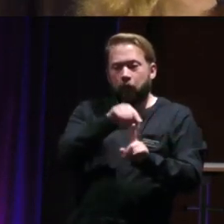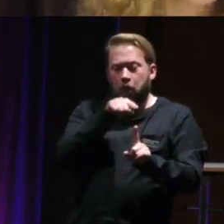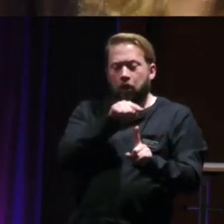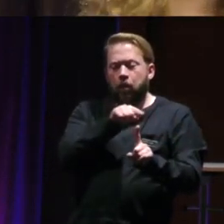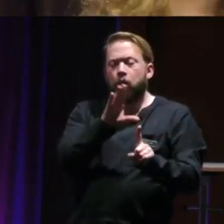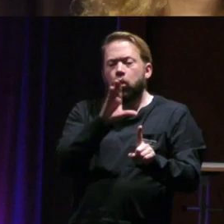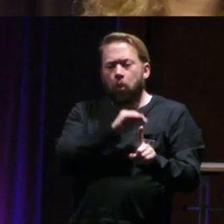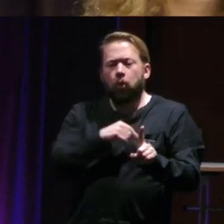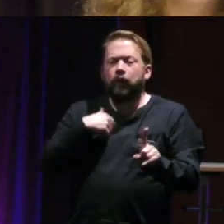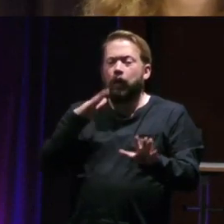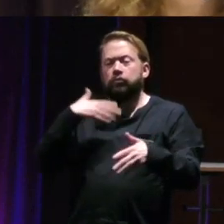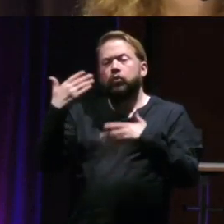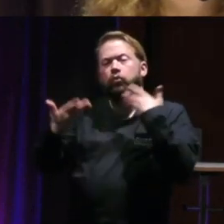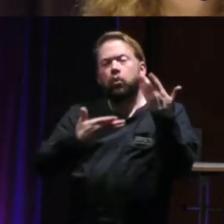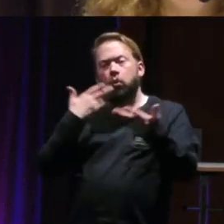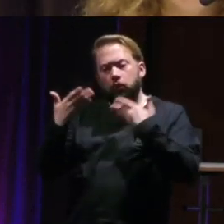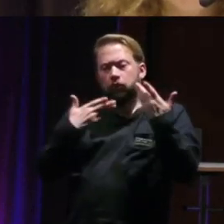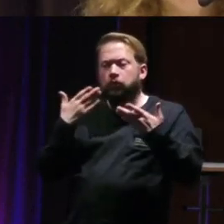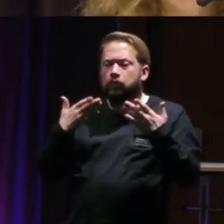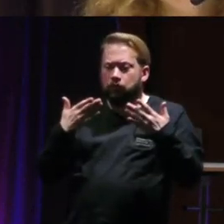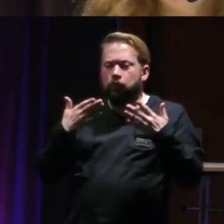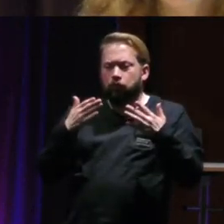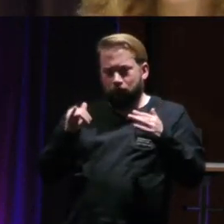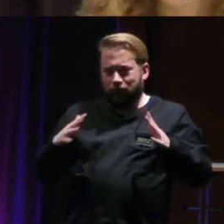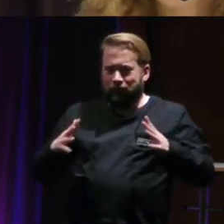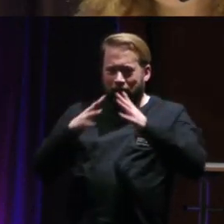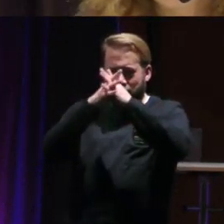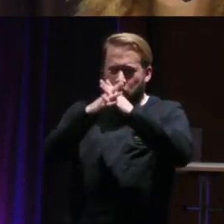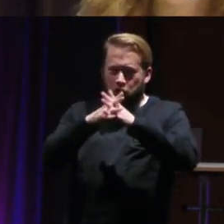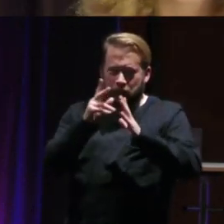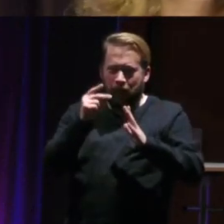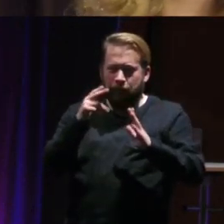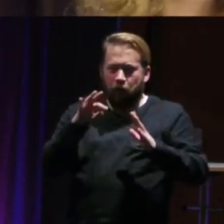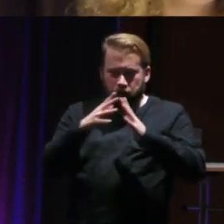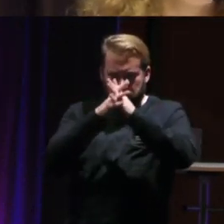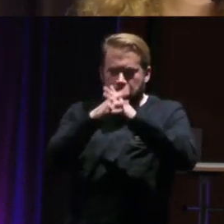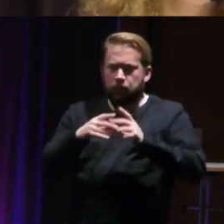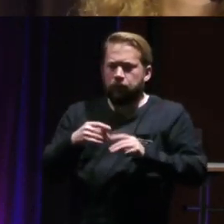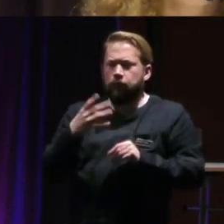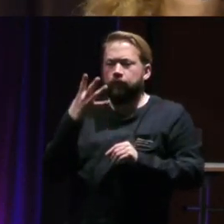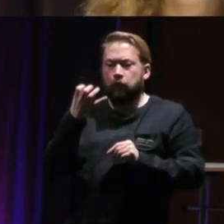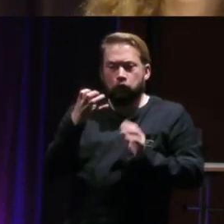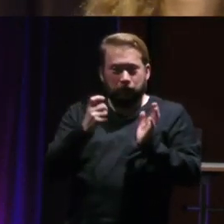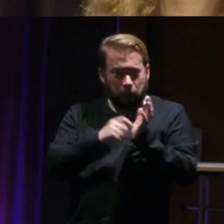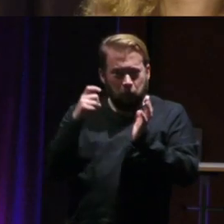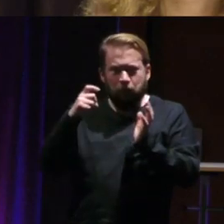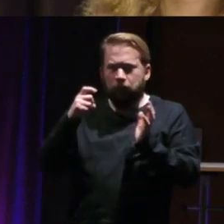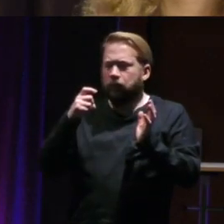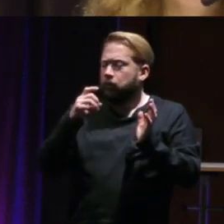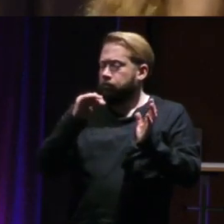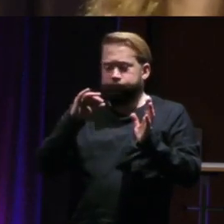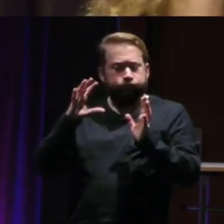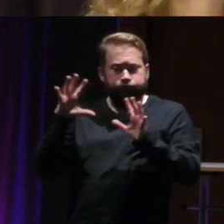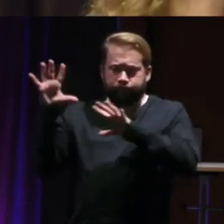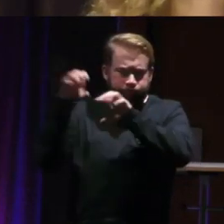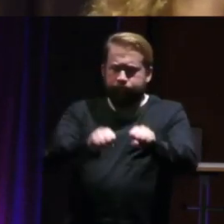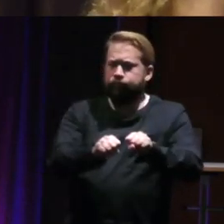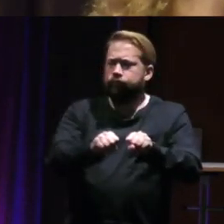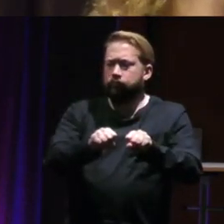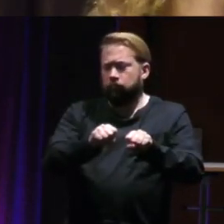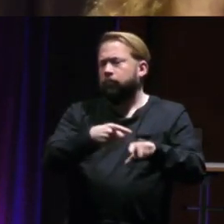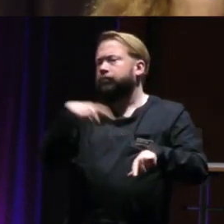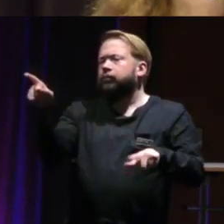of the song in the Cathedral of Christ the Savior, and then they opened a criminal case on hooliganism